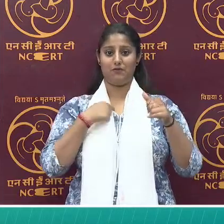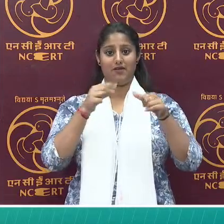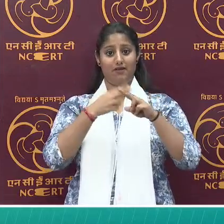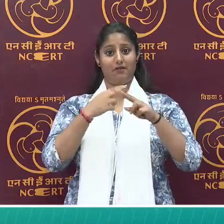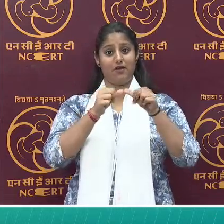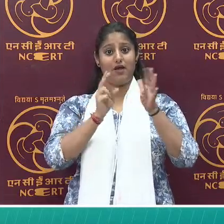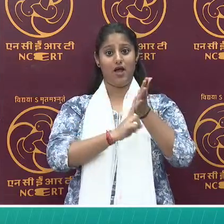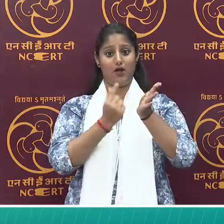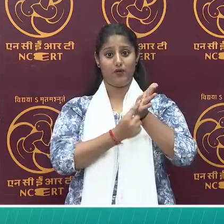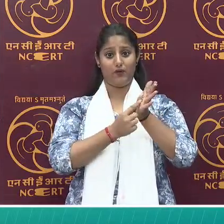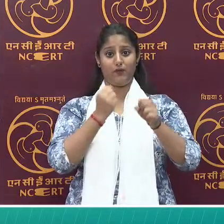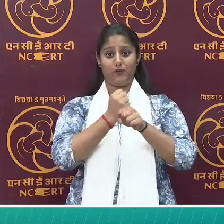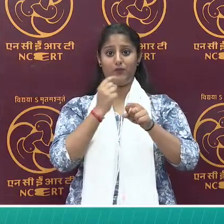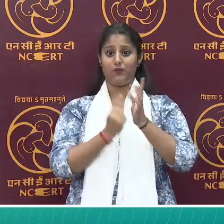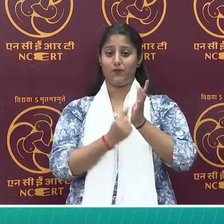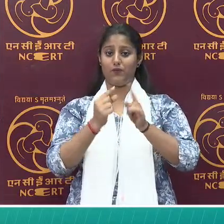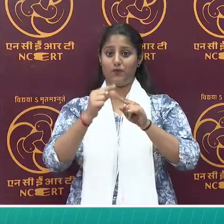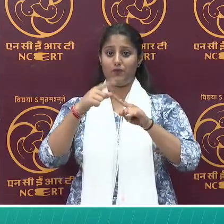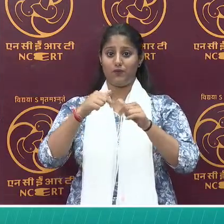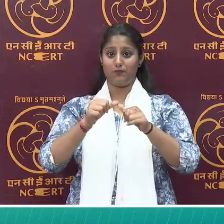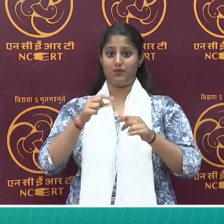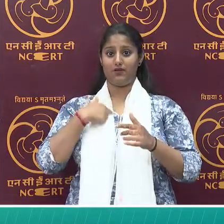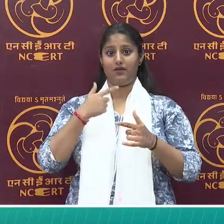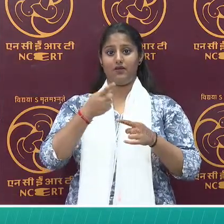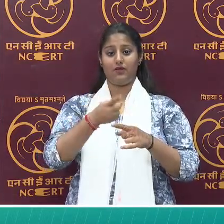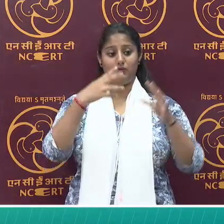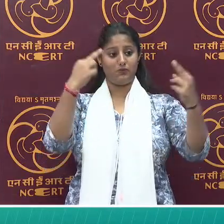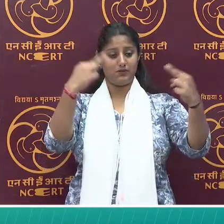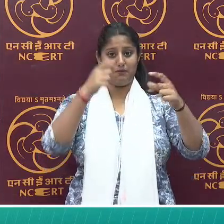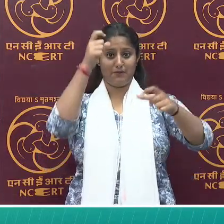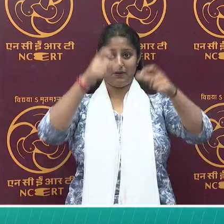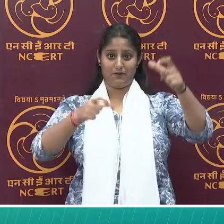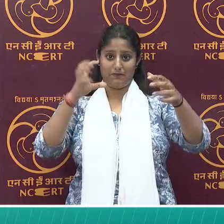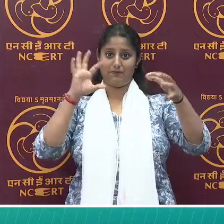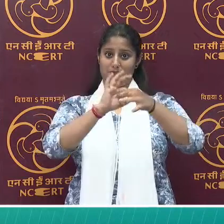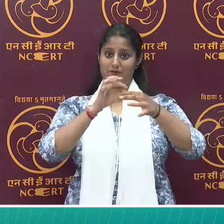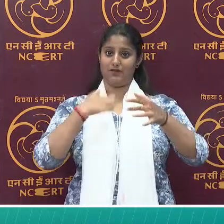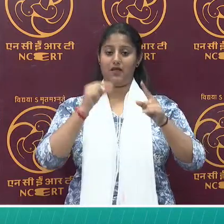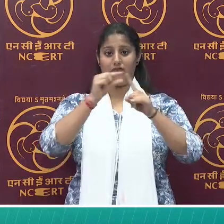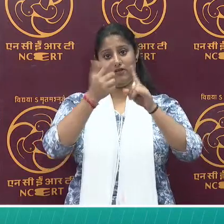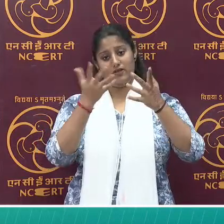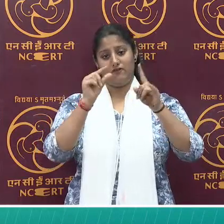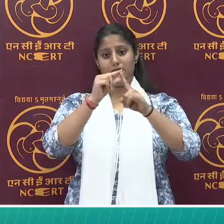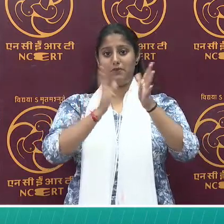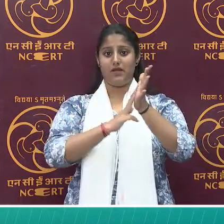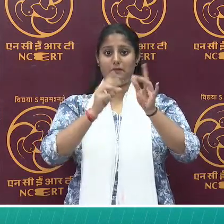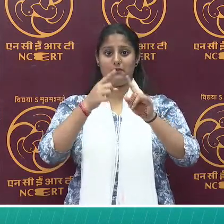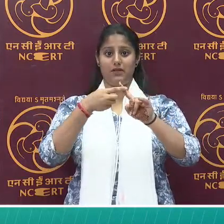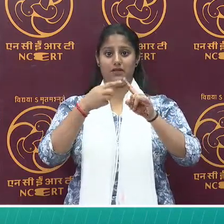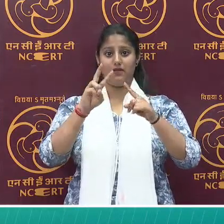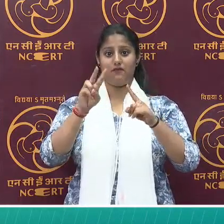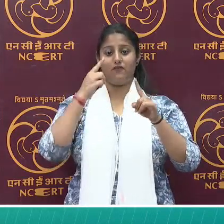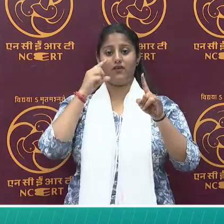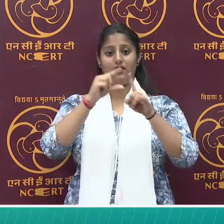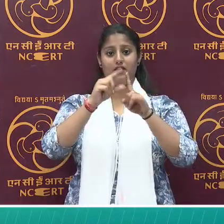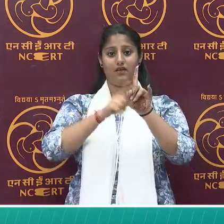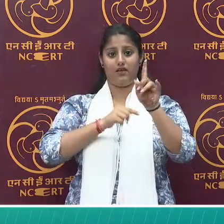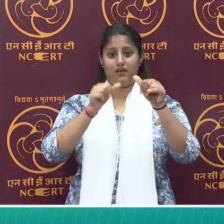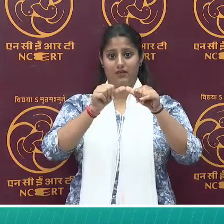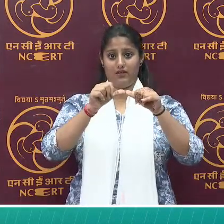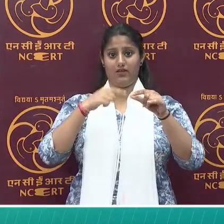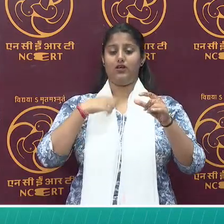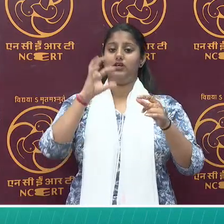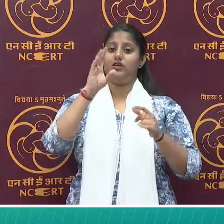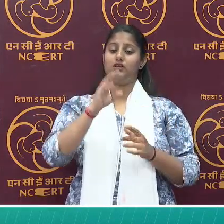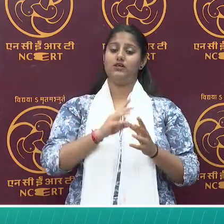Gupta, your host for this session, and you are also connected with us at PMA Vidya channel number 8. We are also